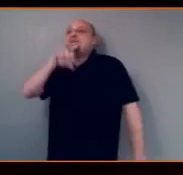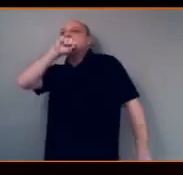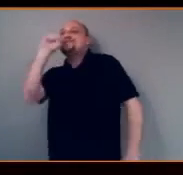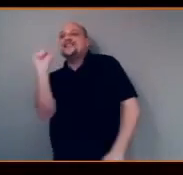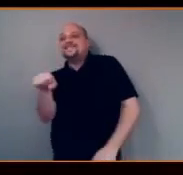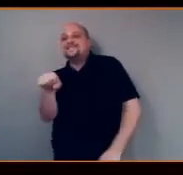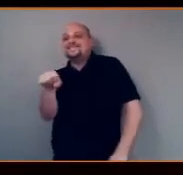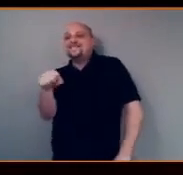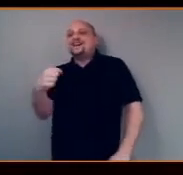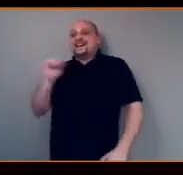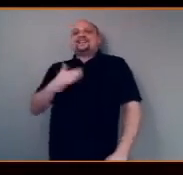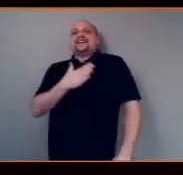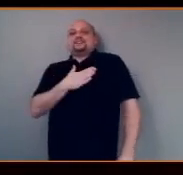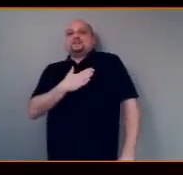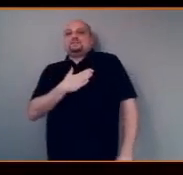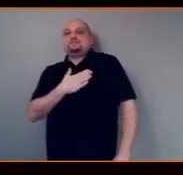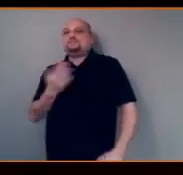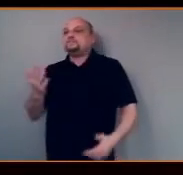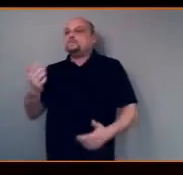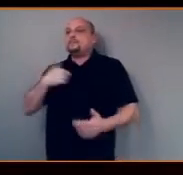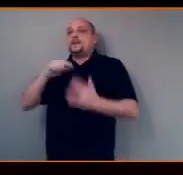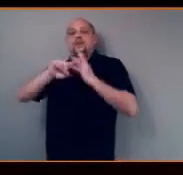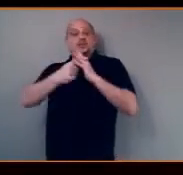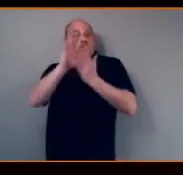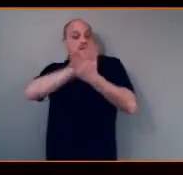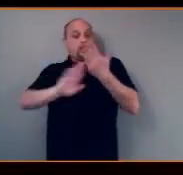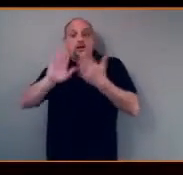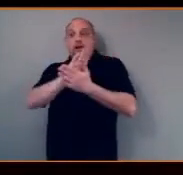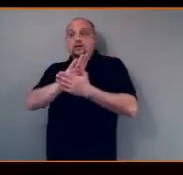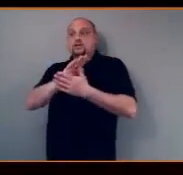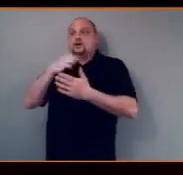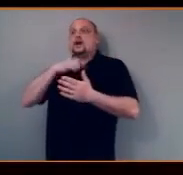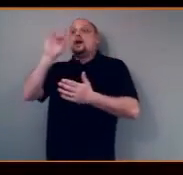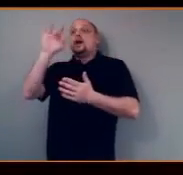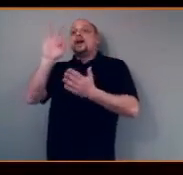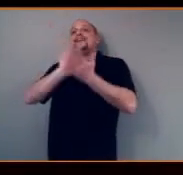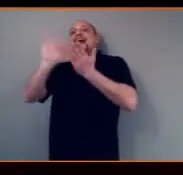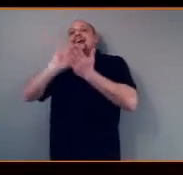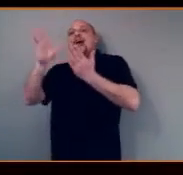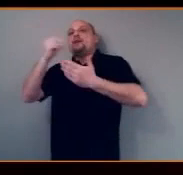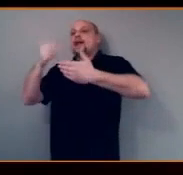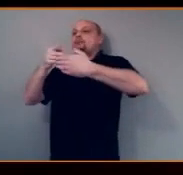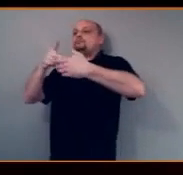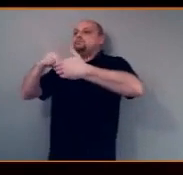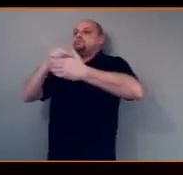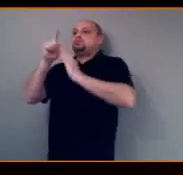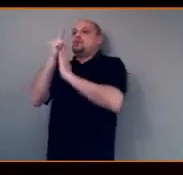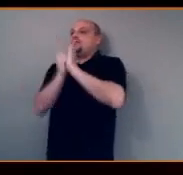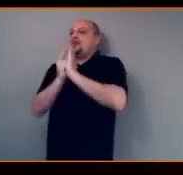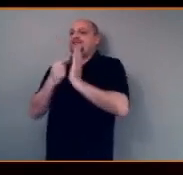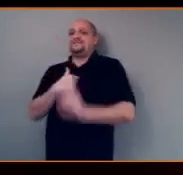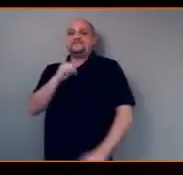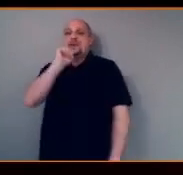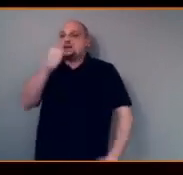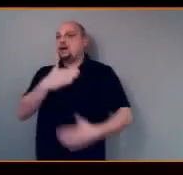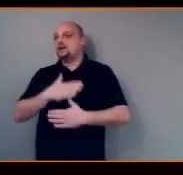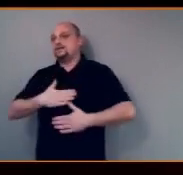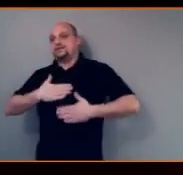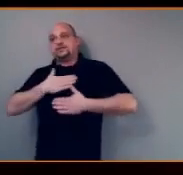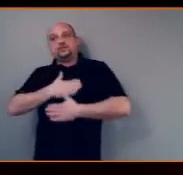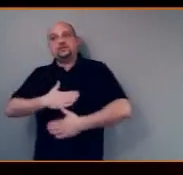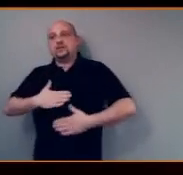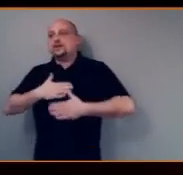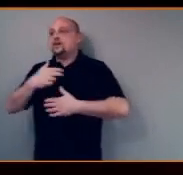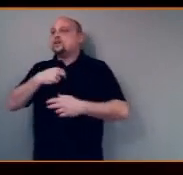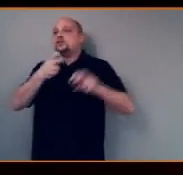what I did. When I started college, I was actually doing accounting pre-law, and I wasn't really enjoying it. So I made the